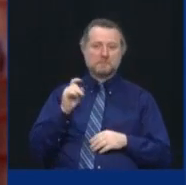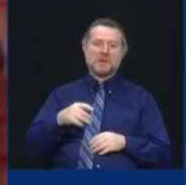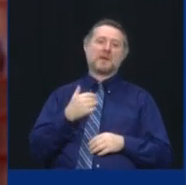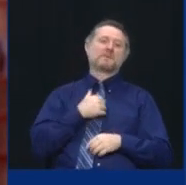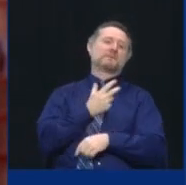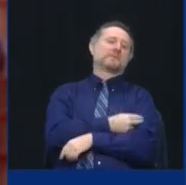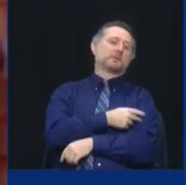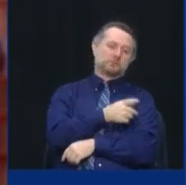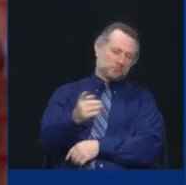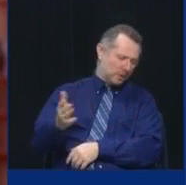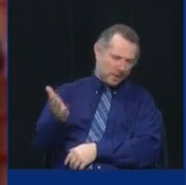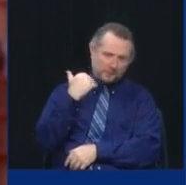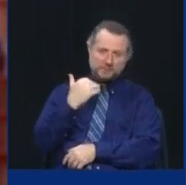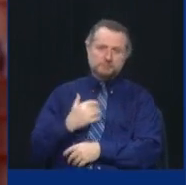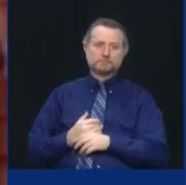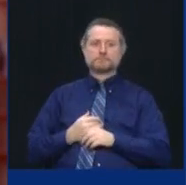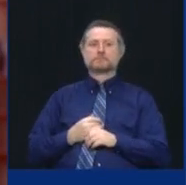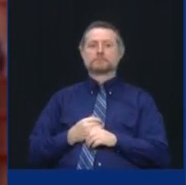already.